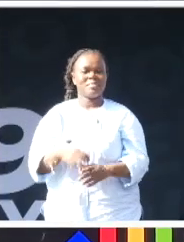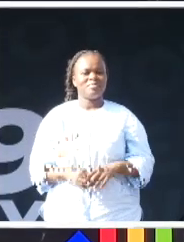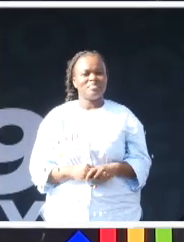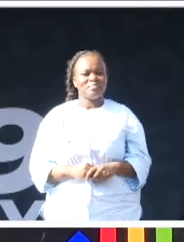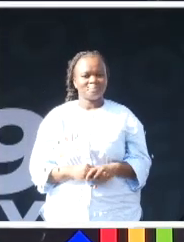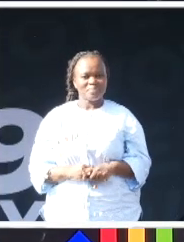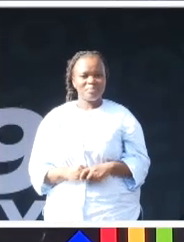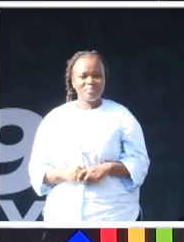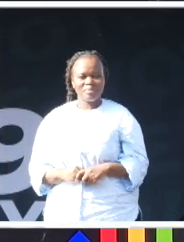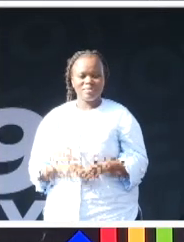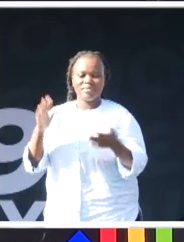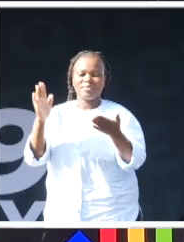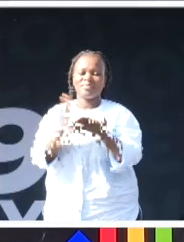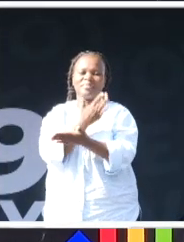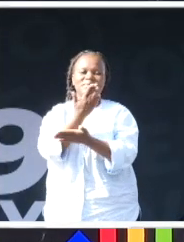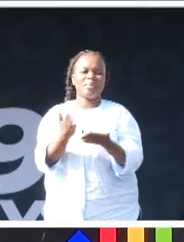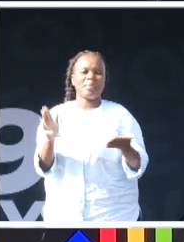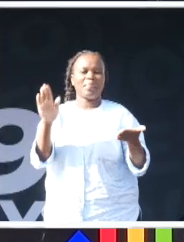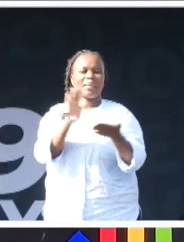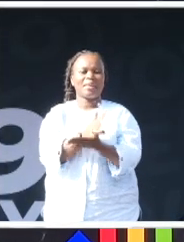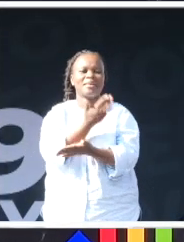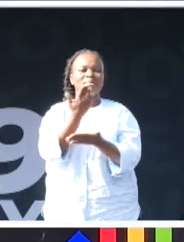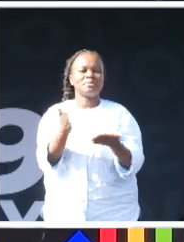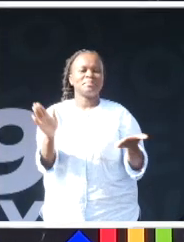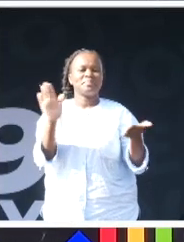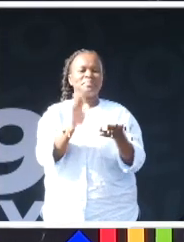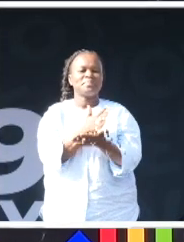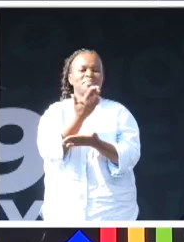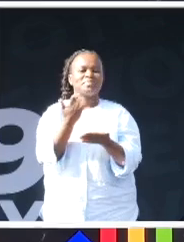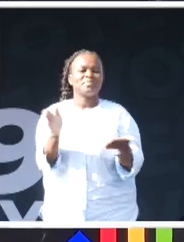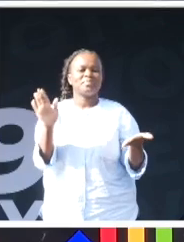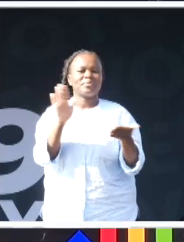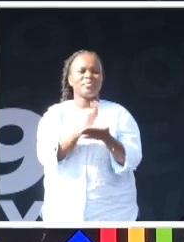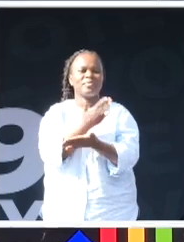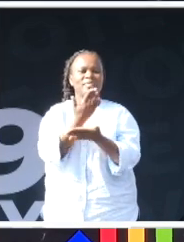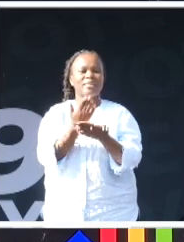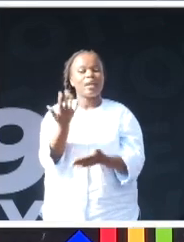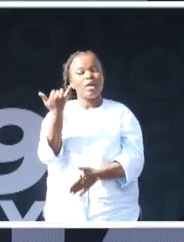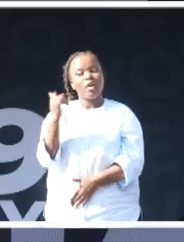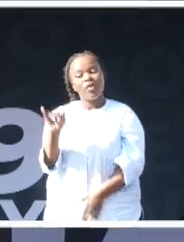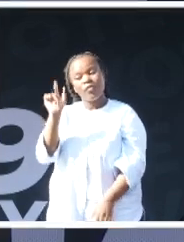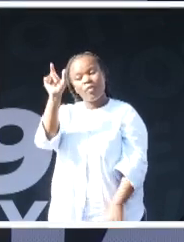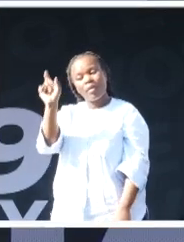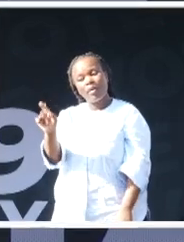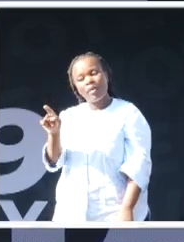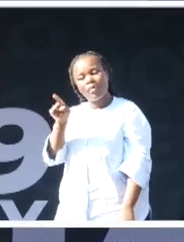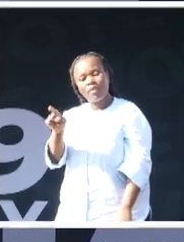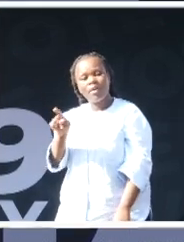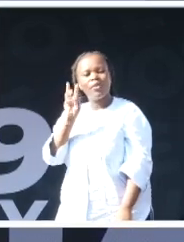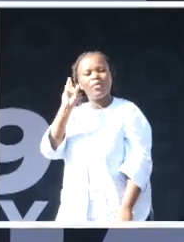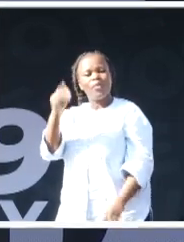Aule moto. Aule moto. Usapota mahodu.